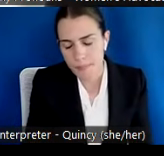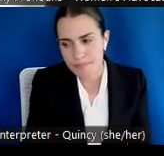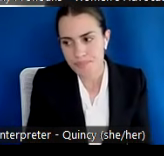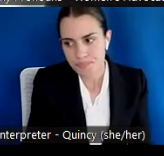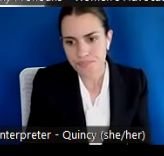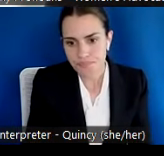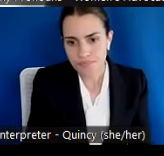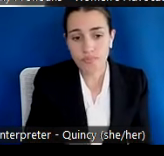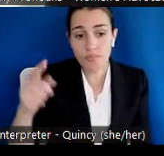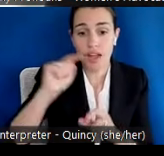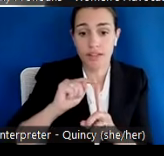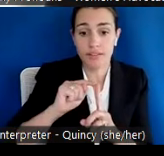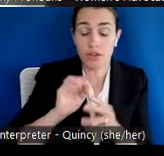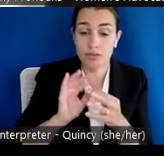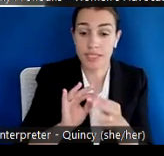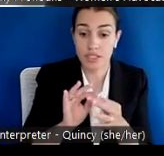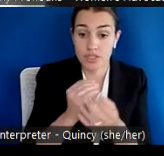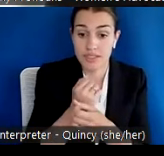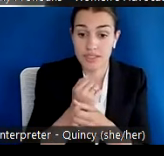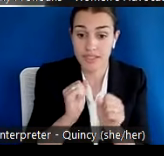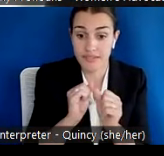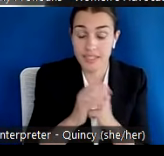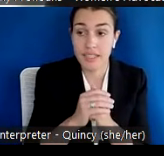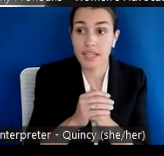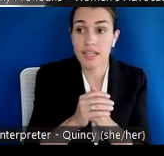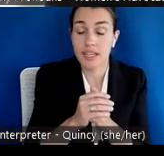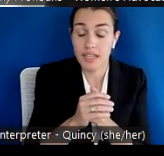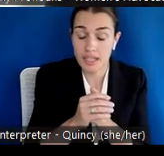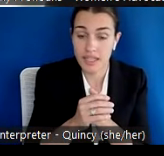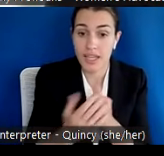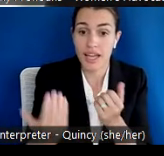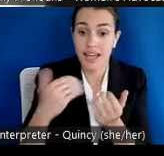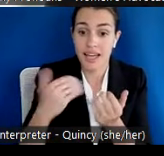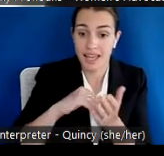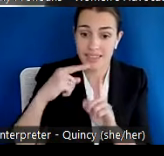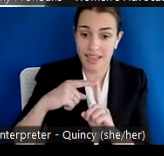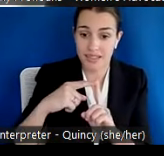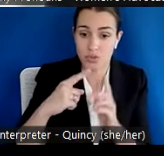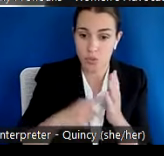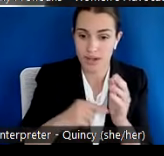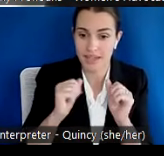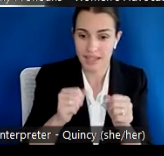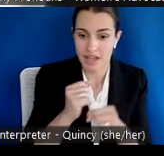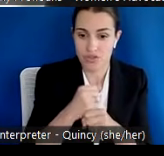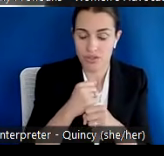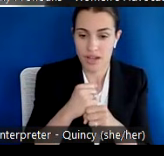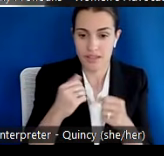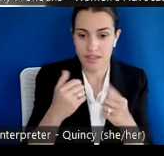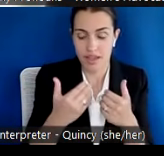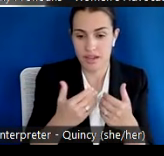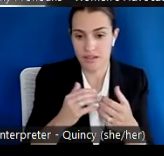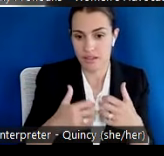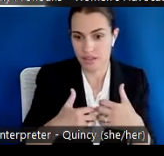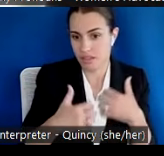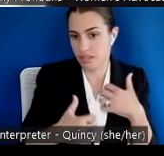Relational safety. And so relational safety is what can really create this chasm in our sense of safety. And it's often really